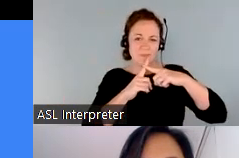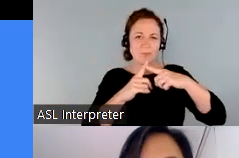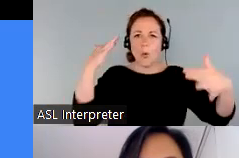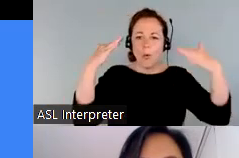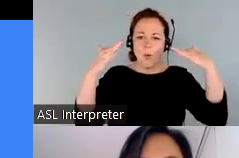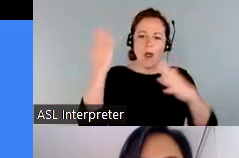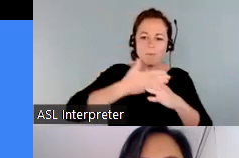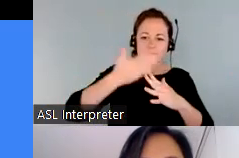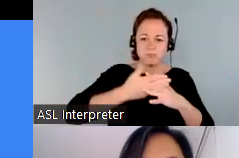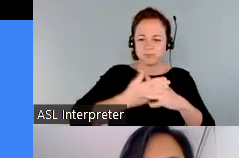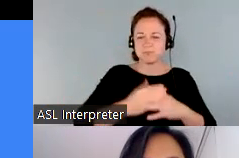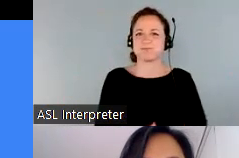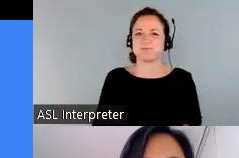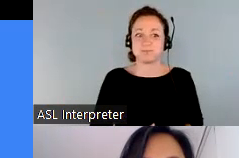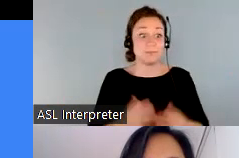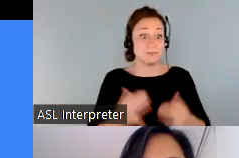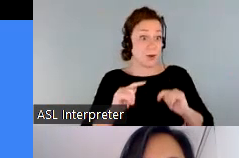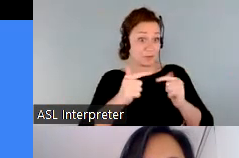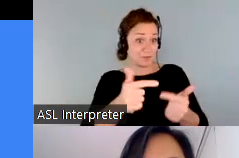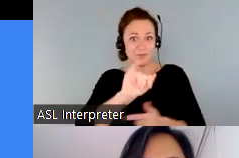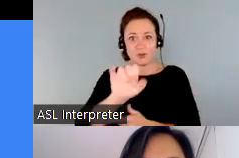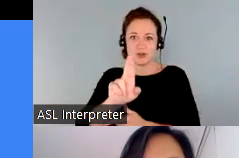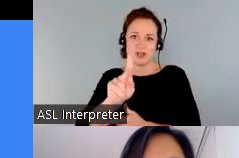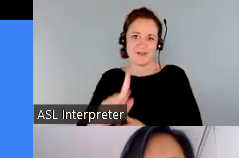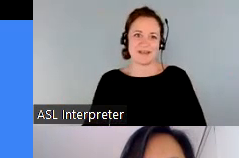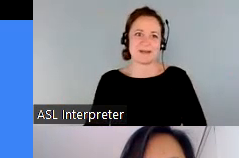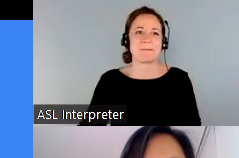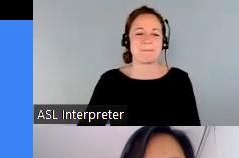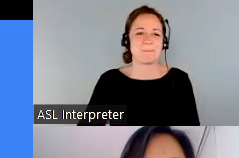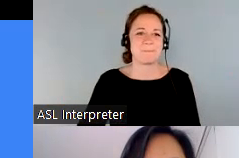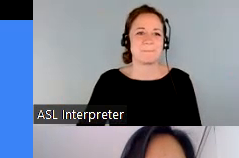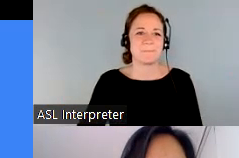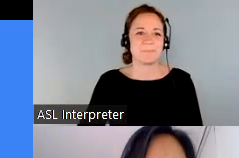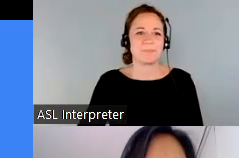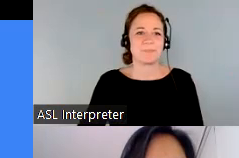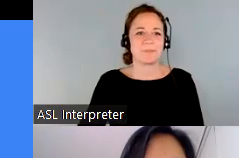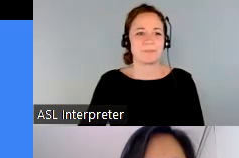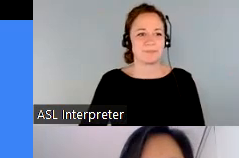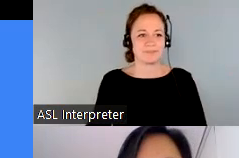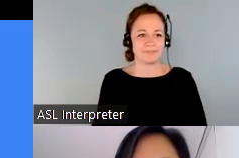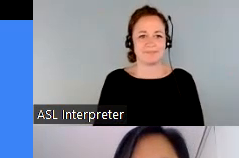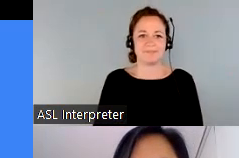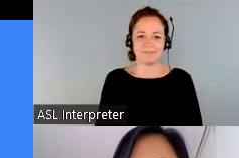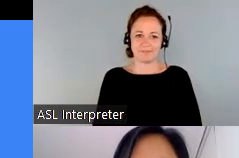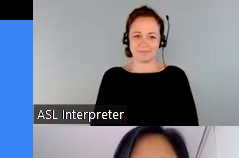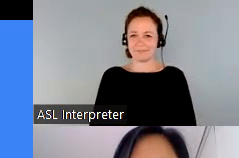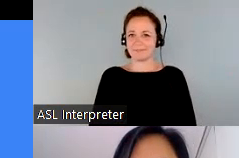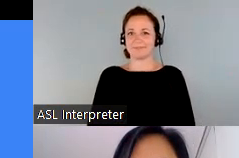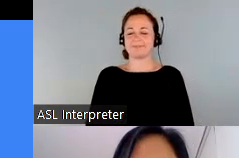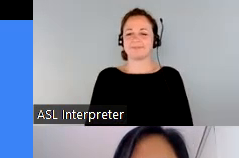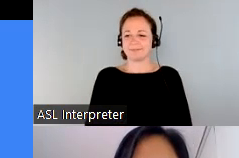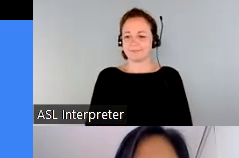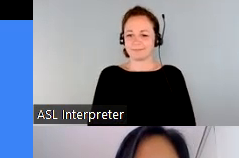background noise. I'm going to turn it over to Jarek now, who will share the Social to Planning Toronto land acknowledgement.